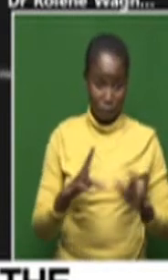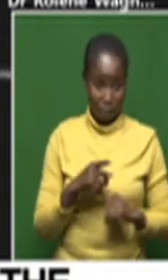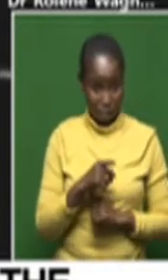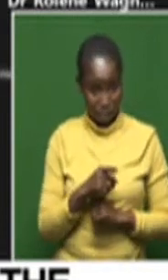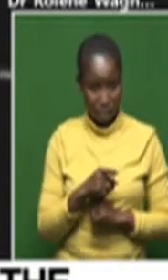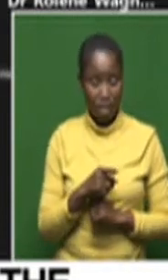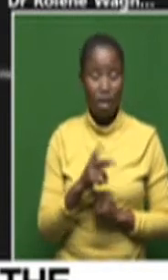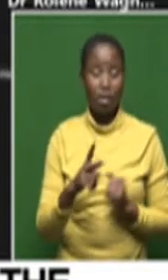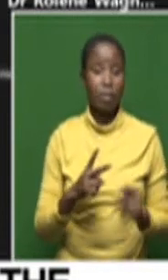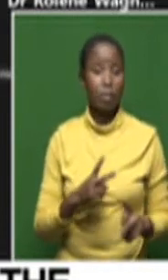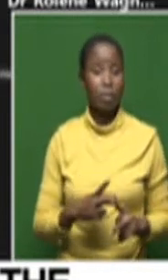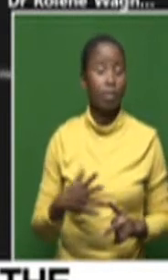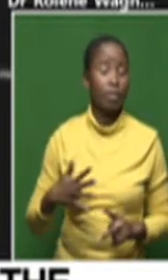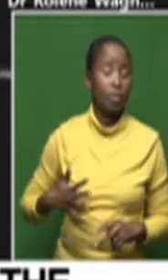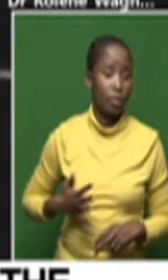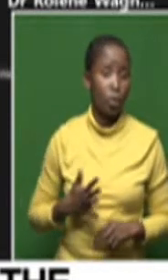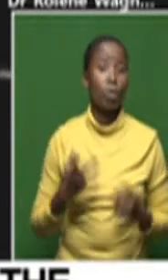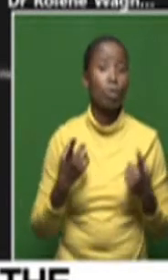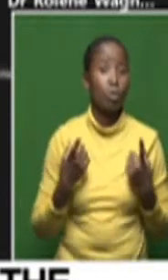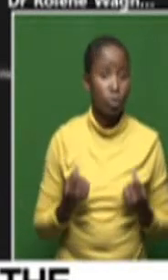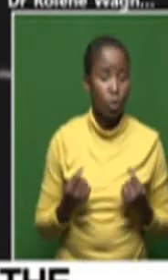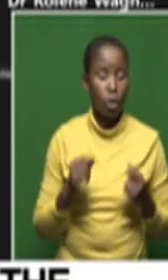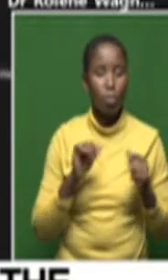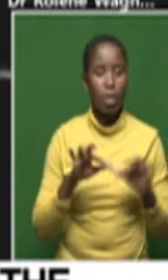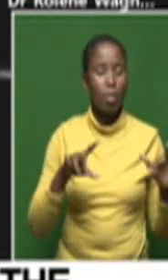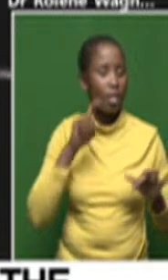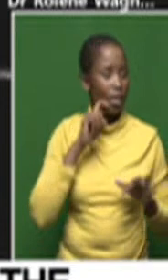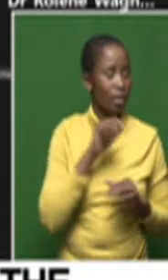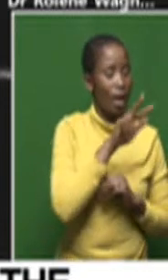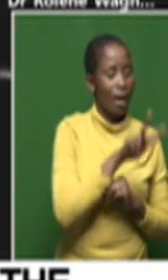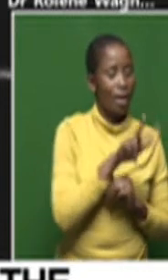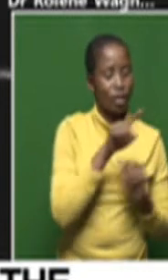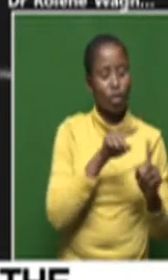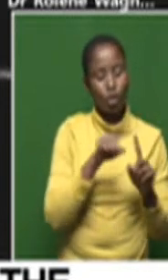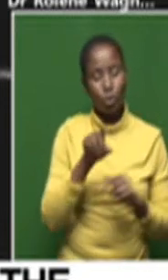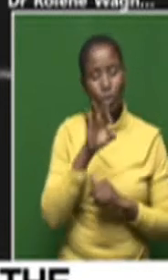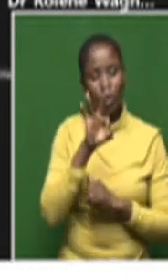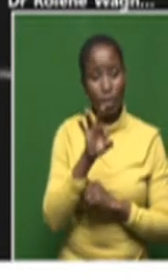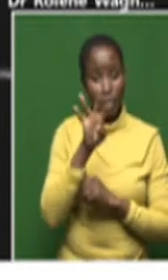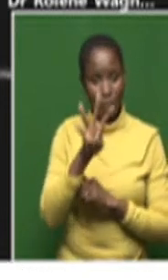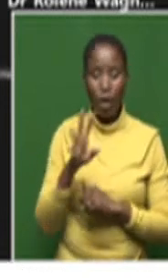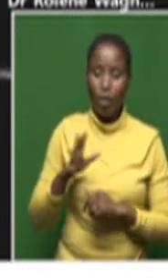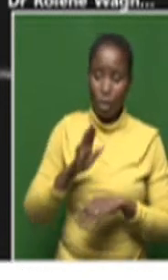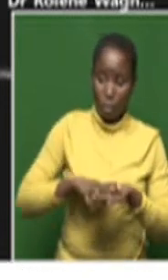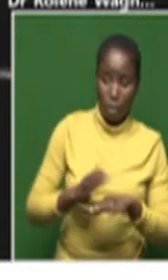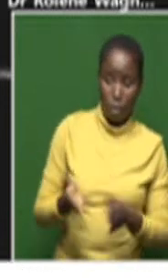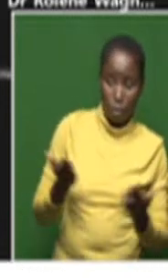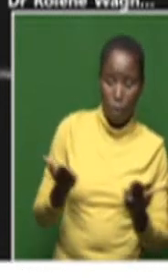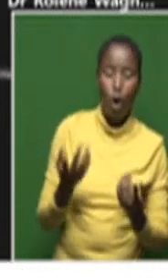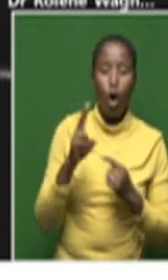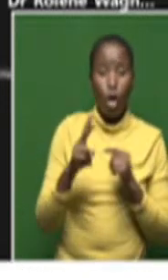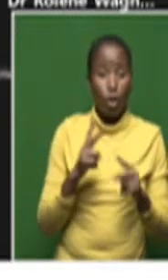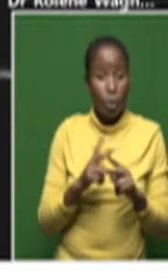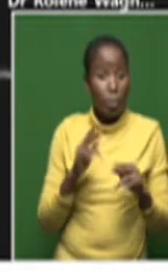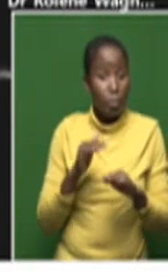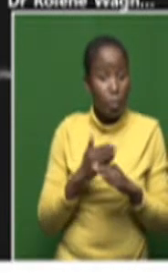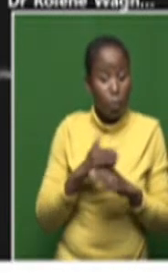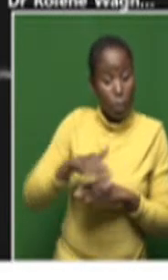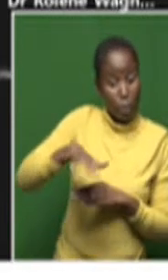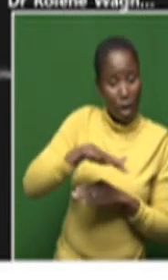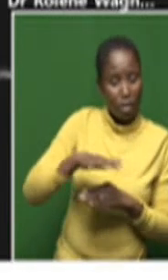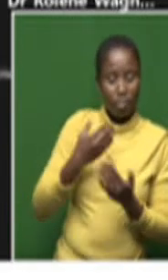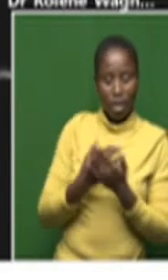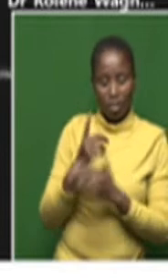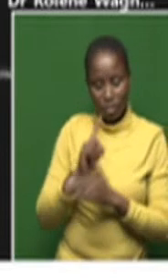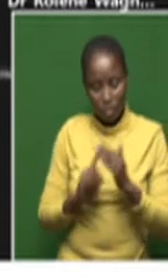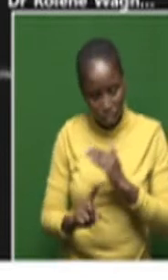that we're wanting to drive the 18 to 34s, we also wanting to go where people are working. And so we've got